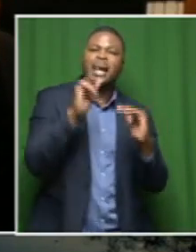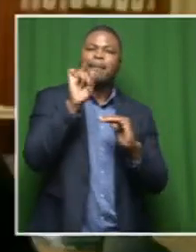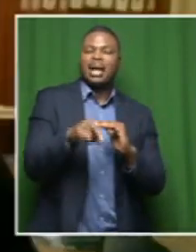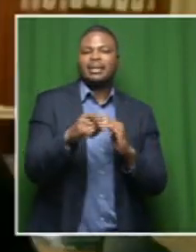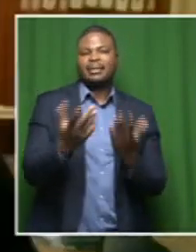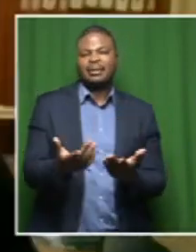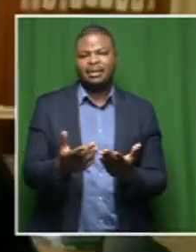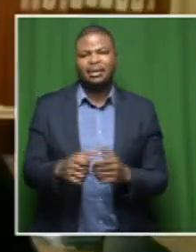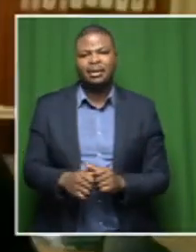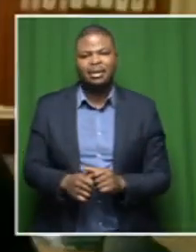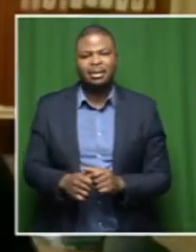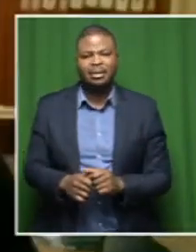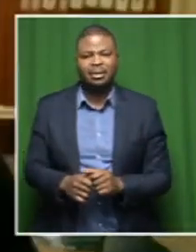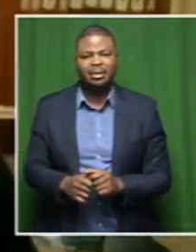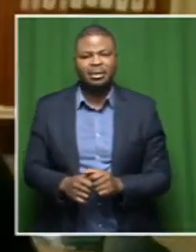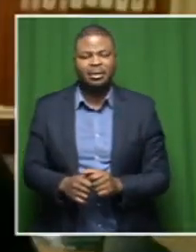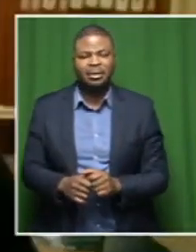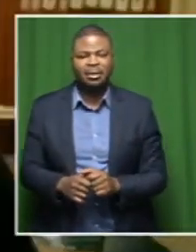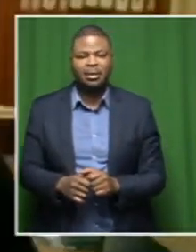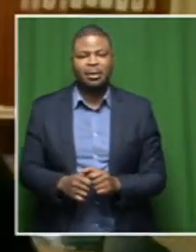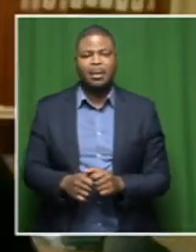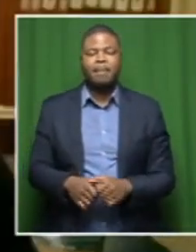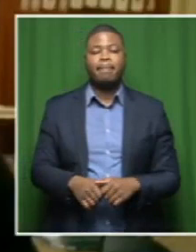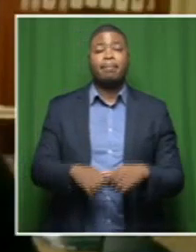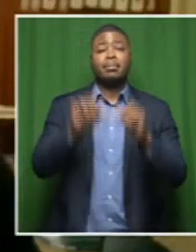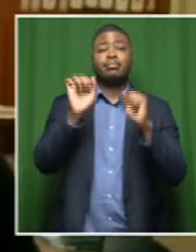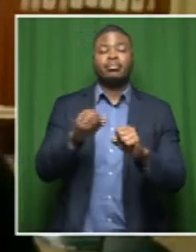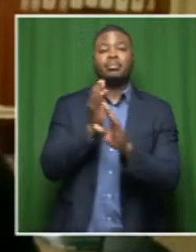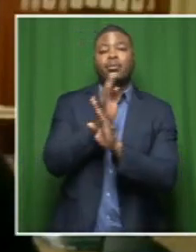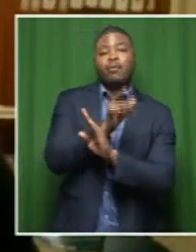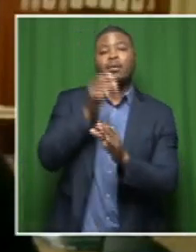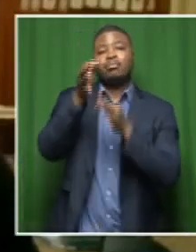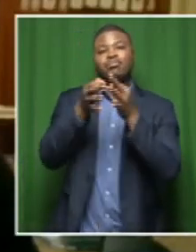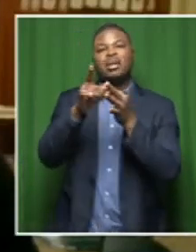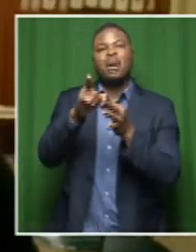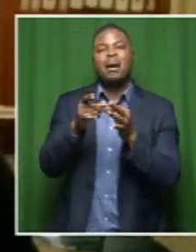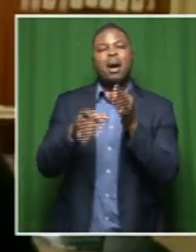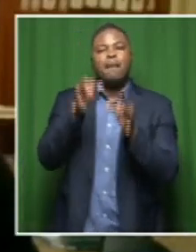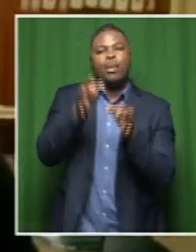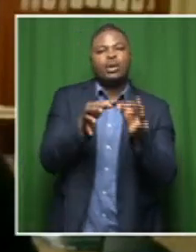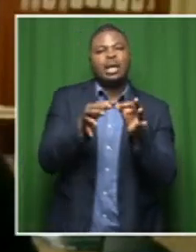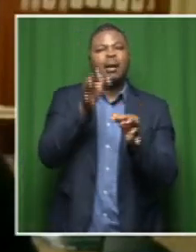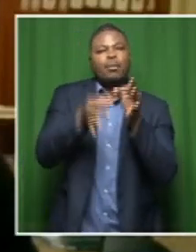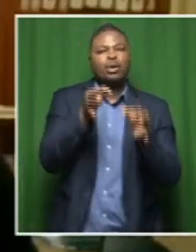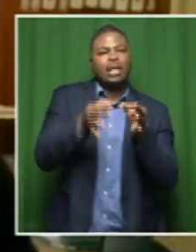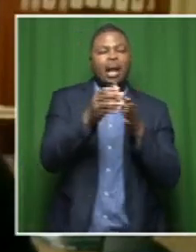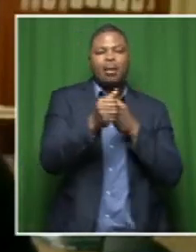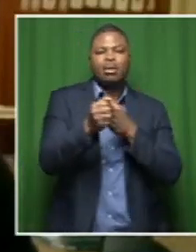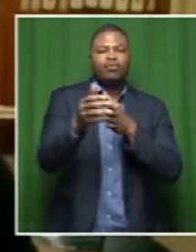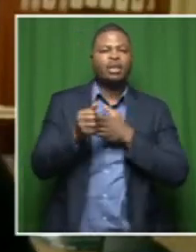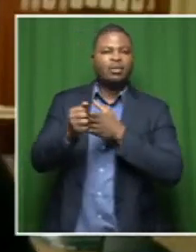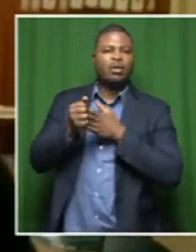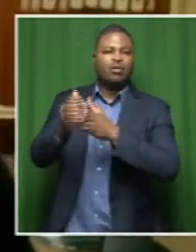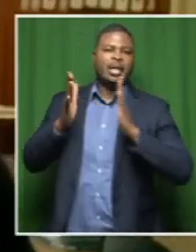Definitely. And I think when I spoke earlier about political recalcitrance, I feel if the state stance would